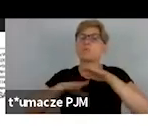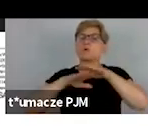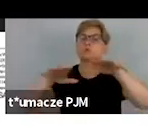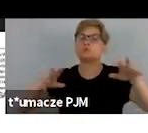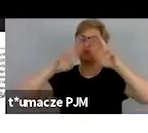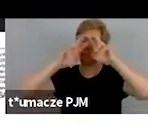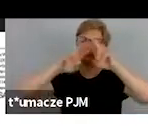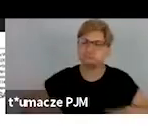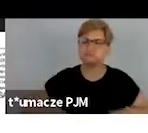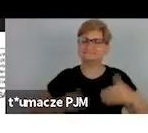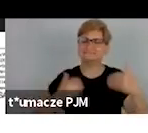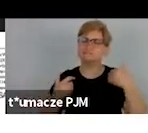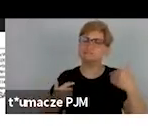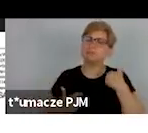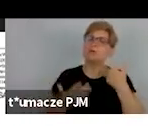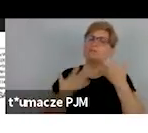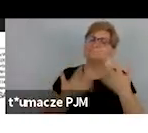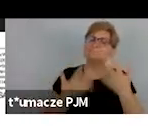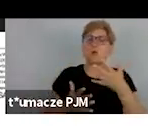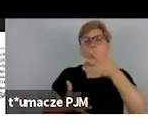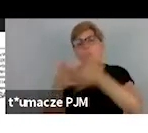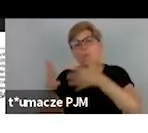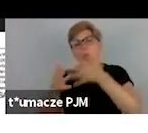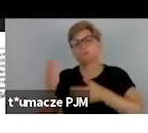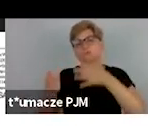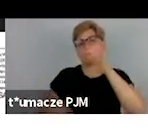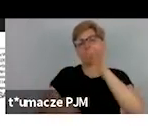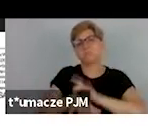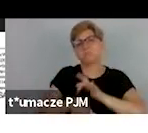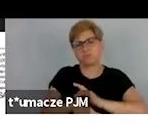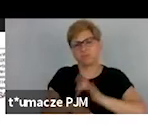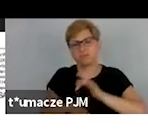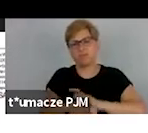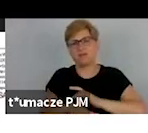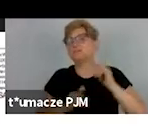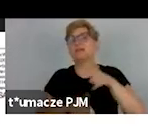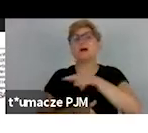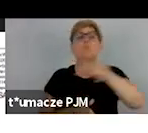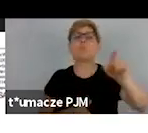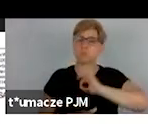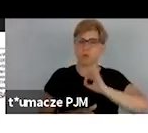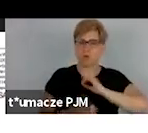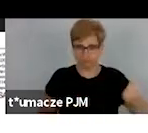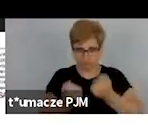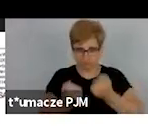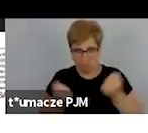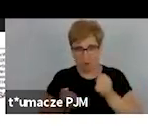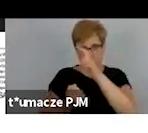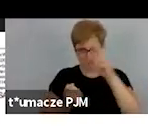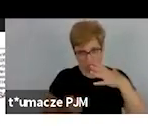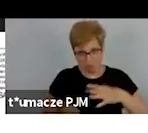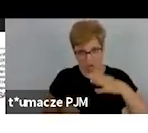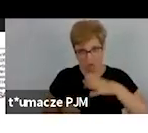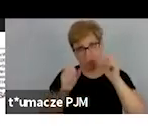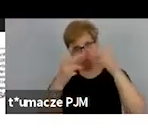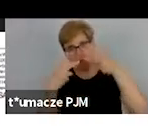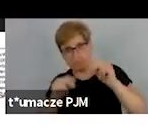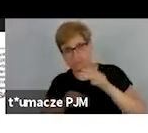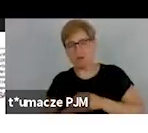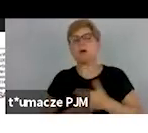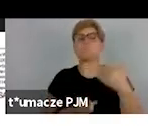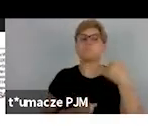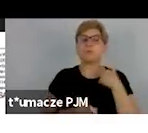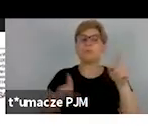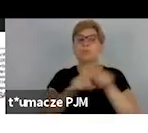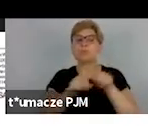impact, significant reductions in men's use of violence, significant increases in men's use